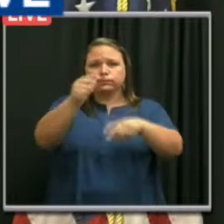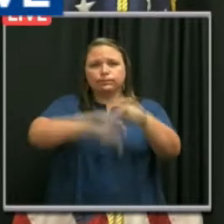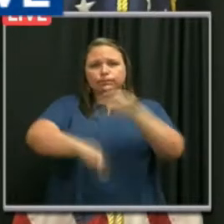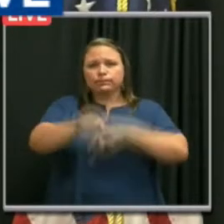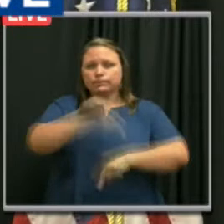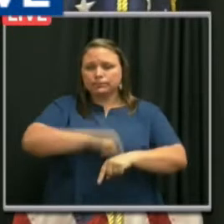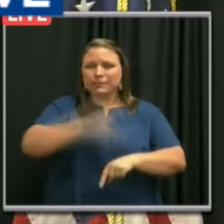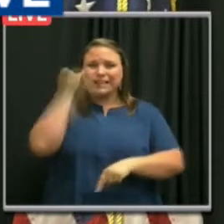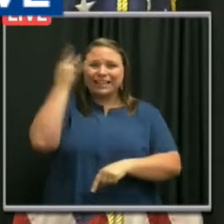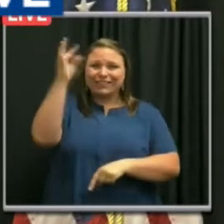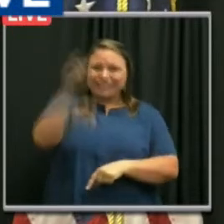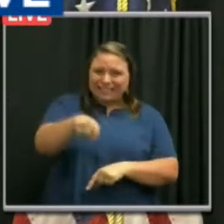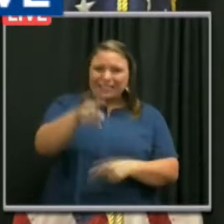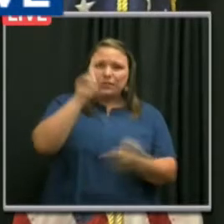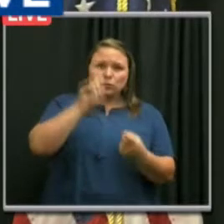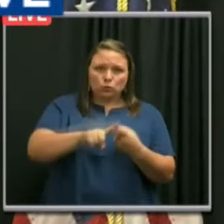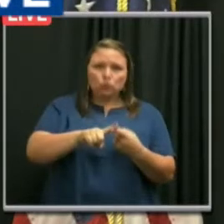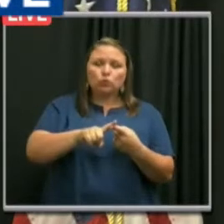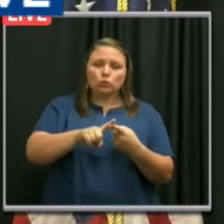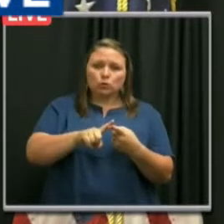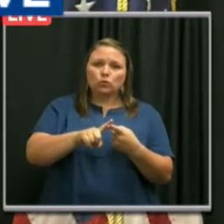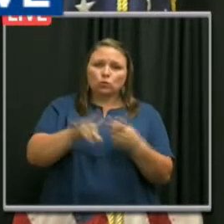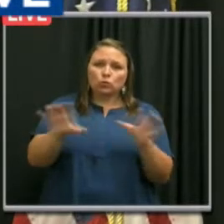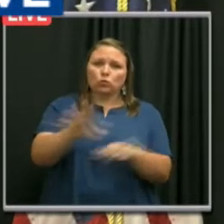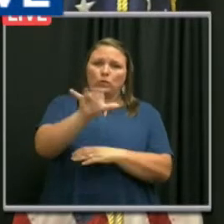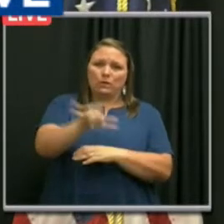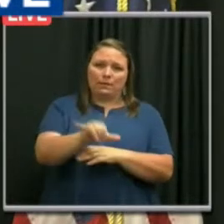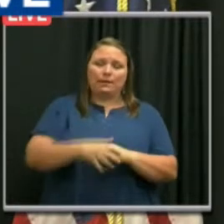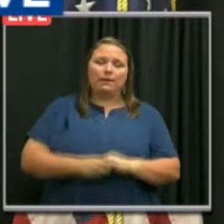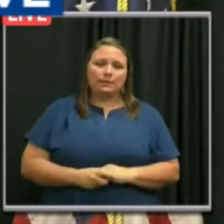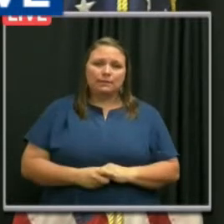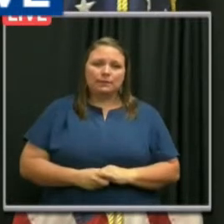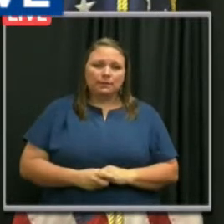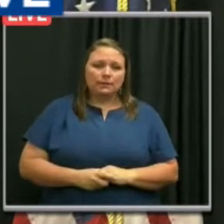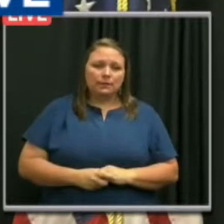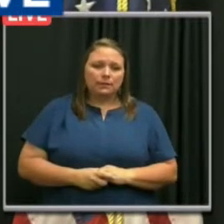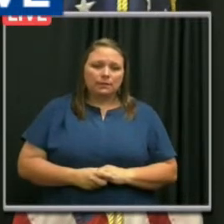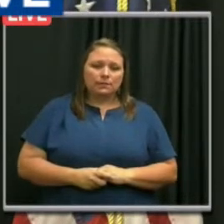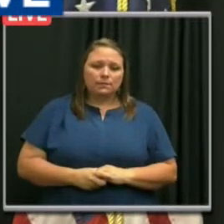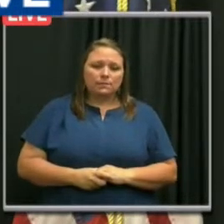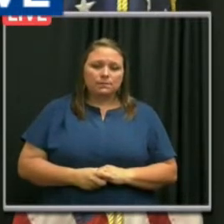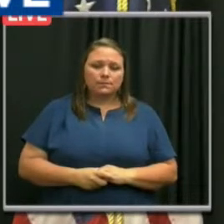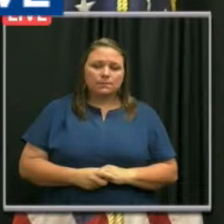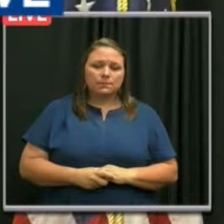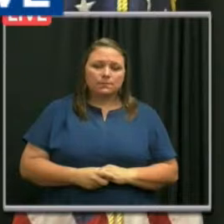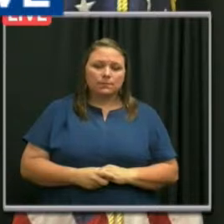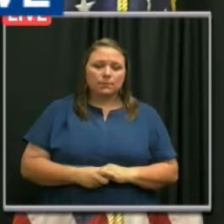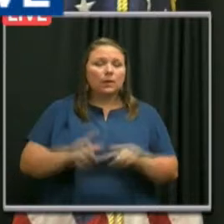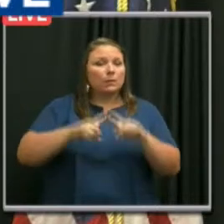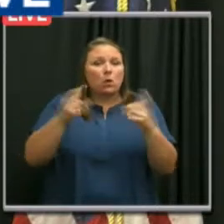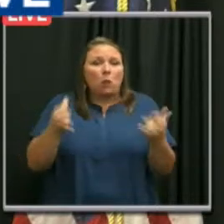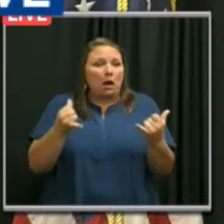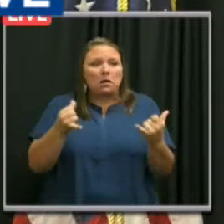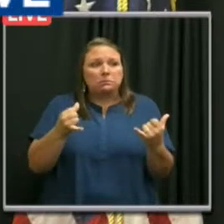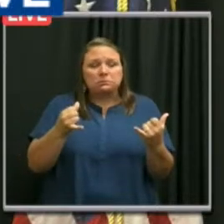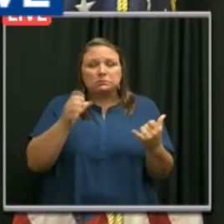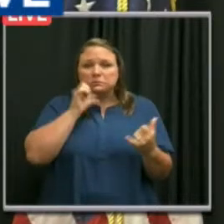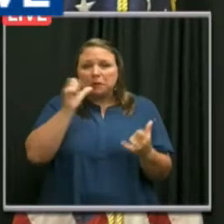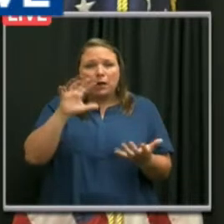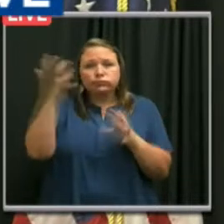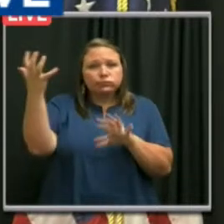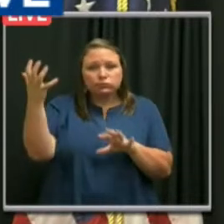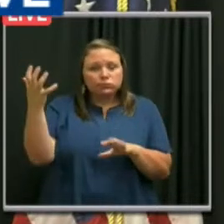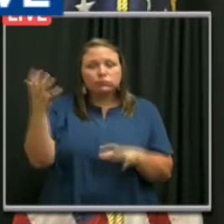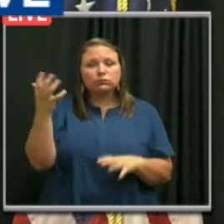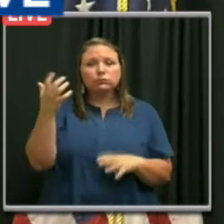evaluate if we need to really pull back to a phase zero again. But we're not there at this moment by any means,